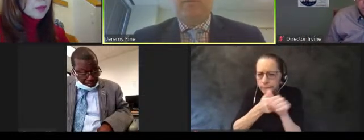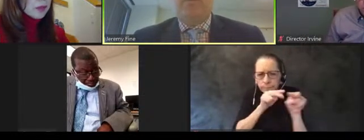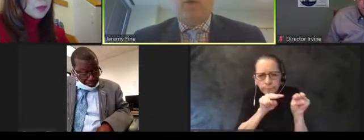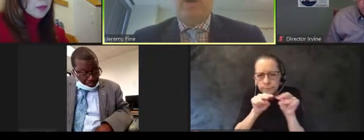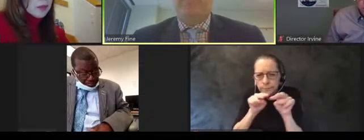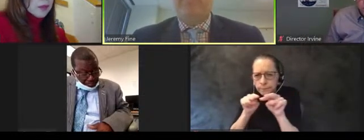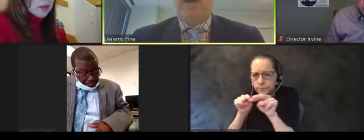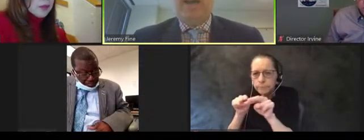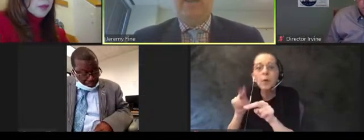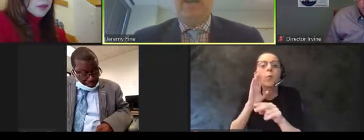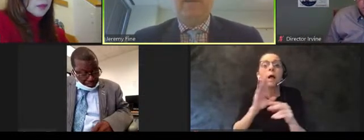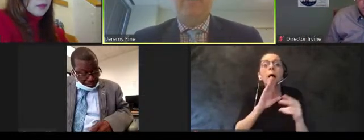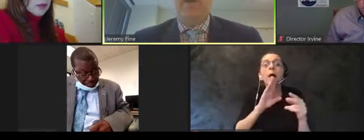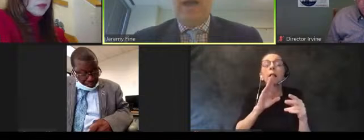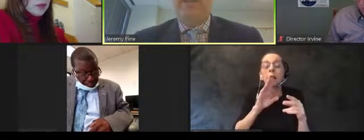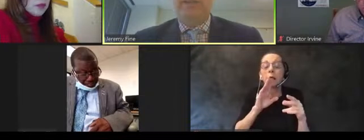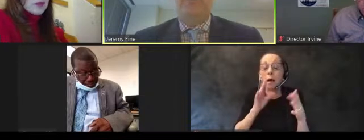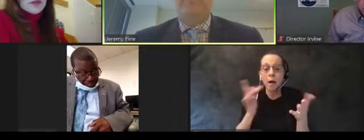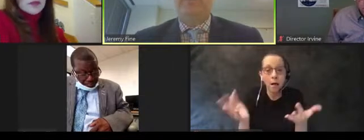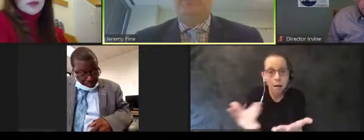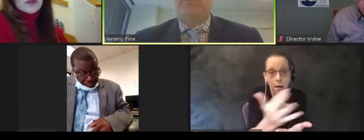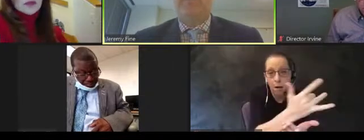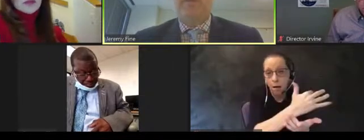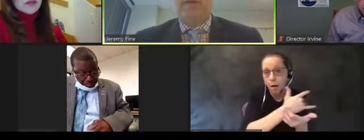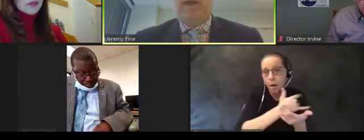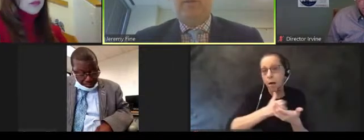back with the board and provide, you know,